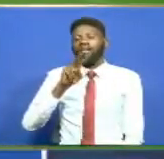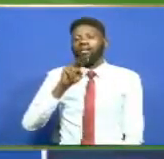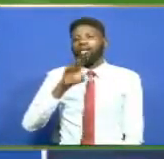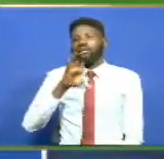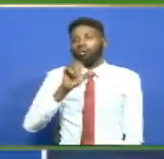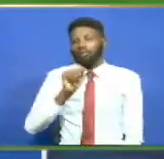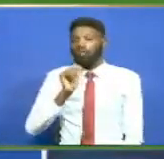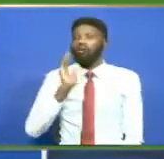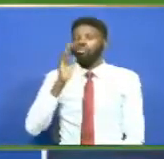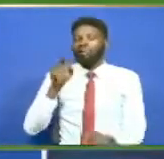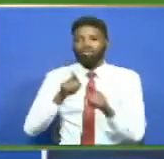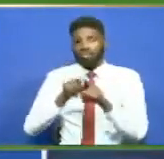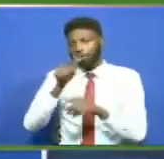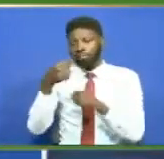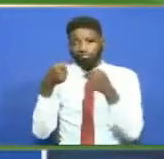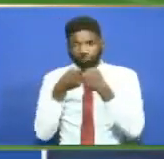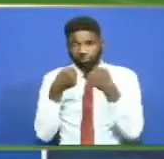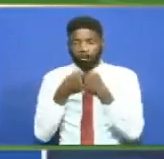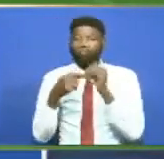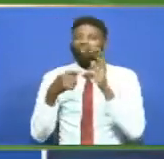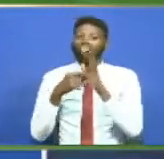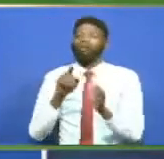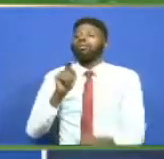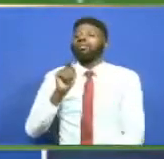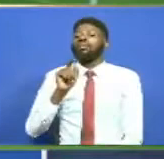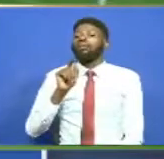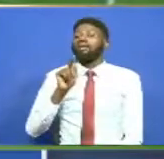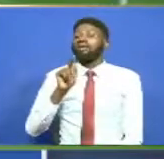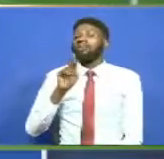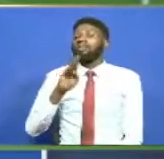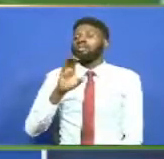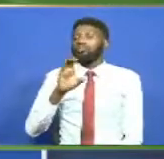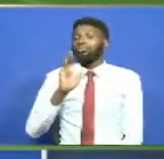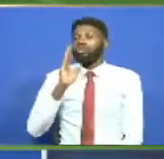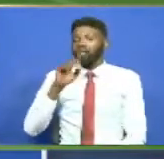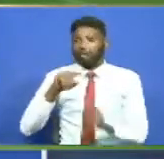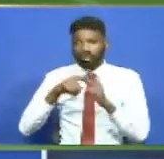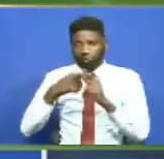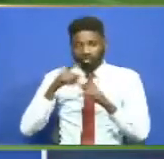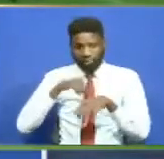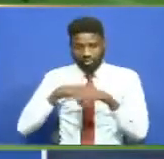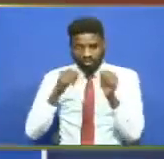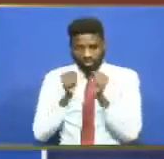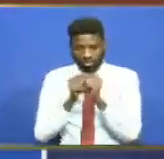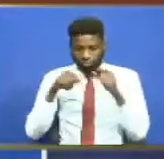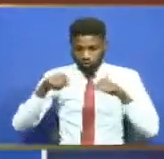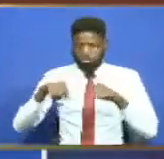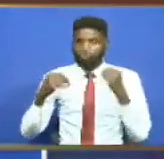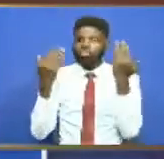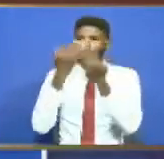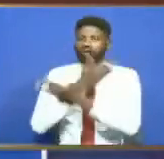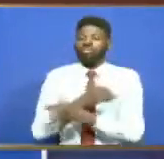kickoff encounter to be televised live on KBC Channel One from 10 p.m. tonight.